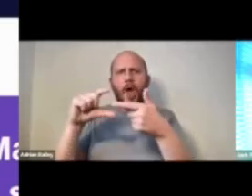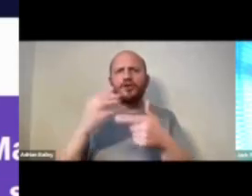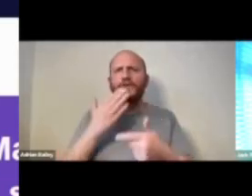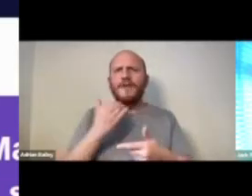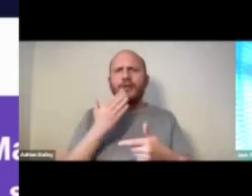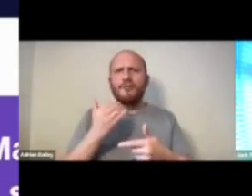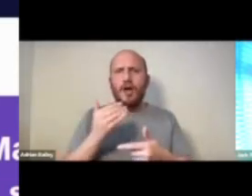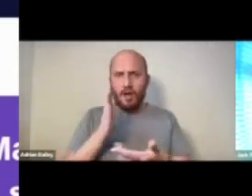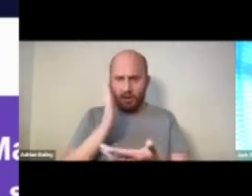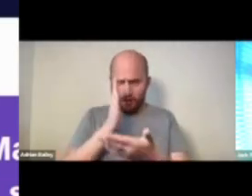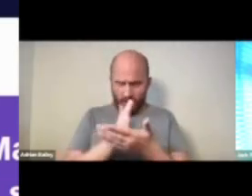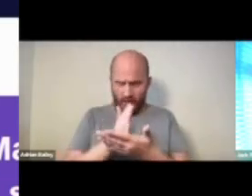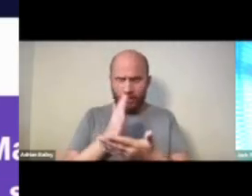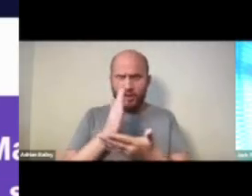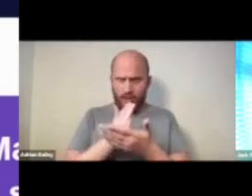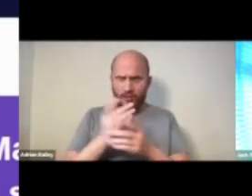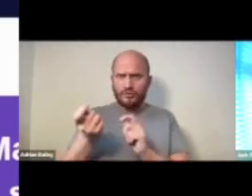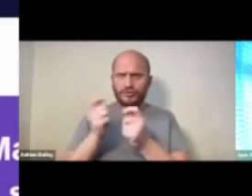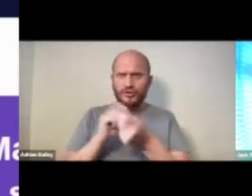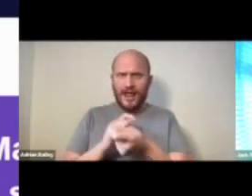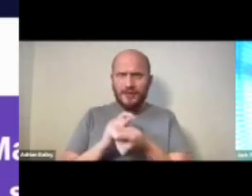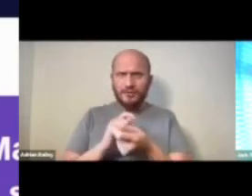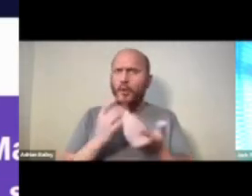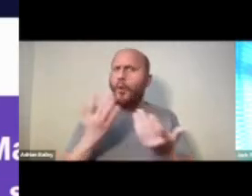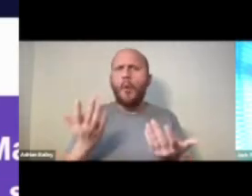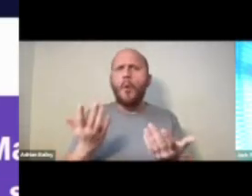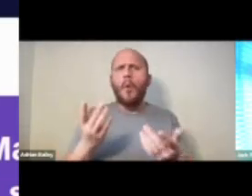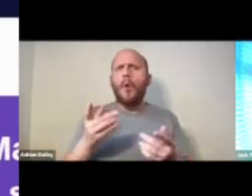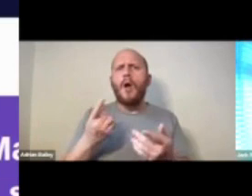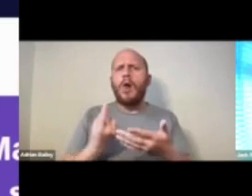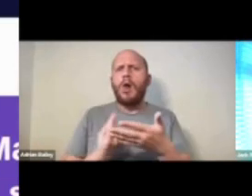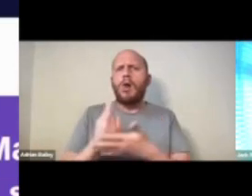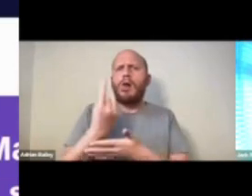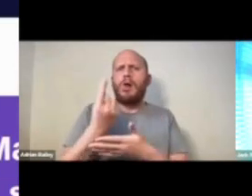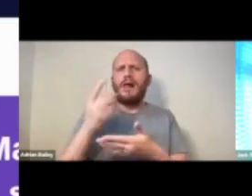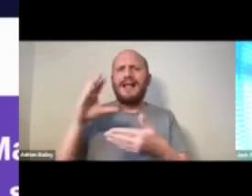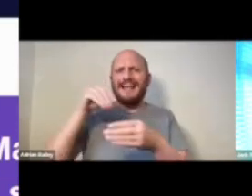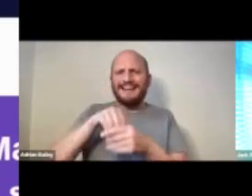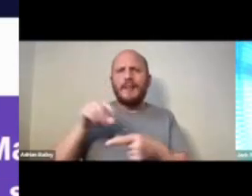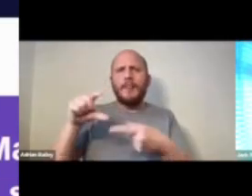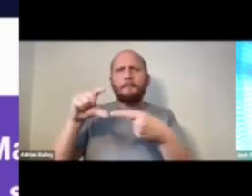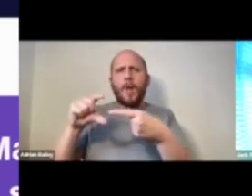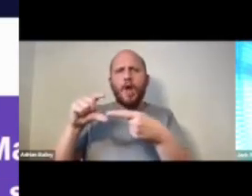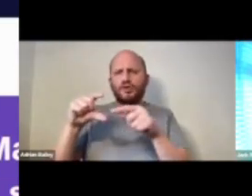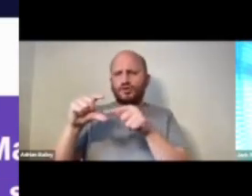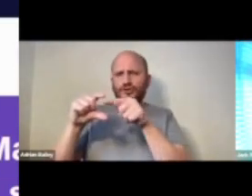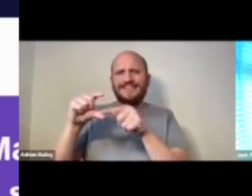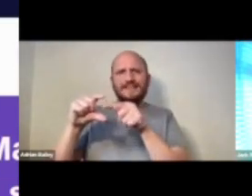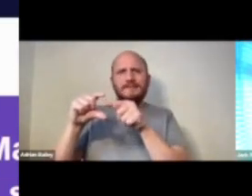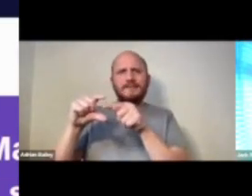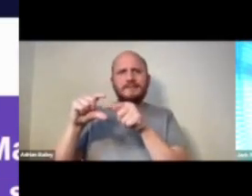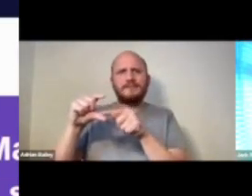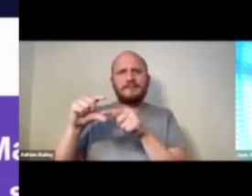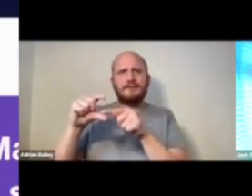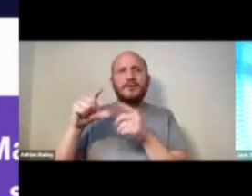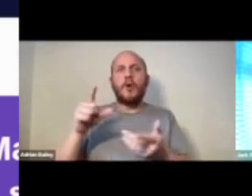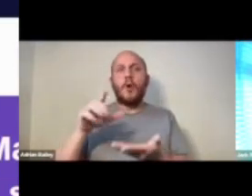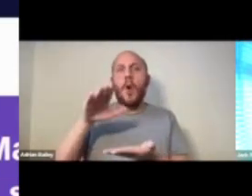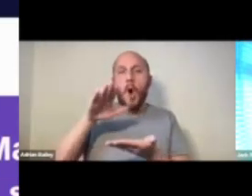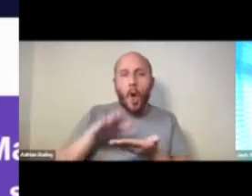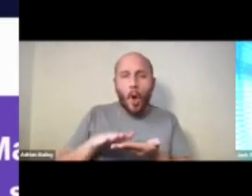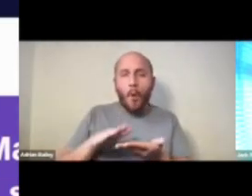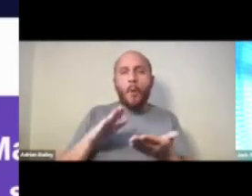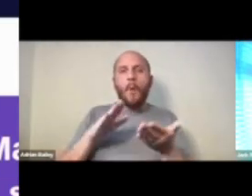real change or it's just a fluctuation that's part of the margin of error. So having a lower margin of error